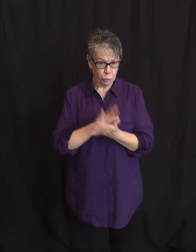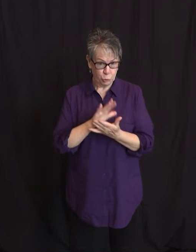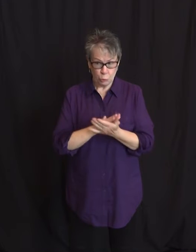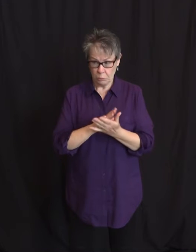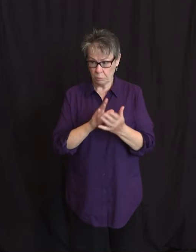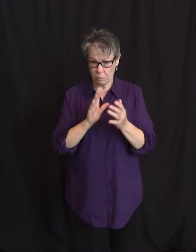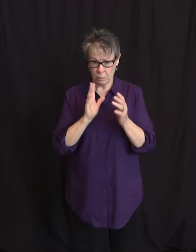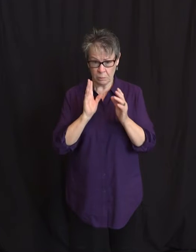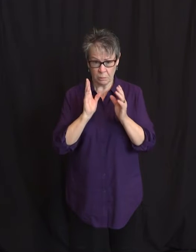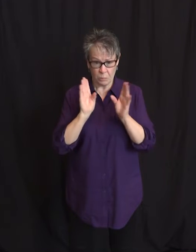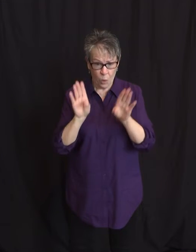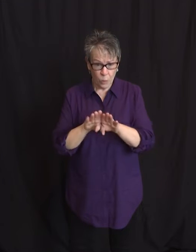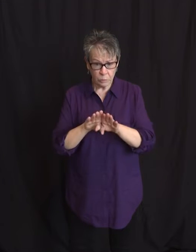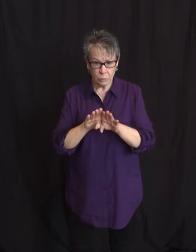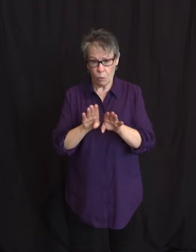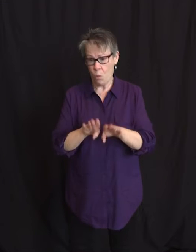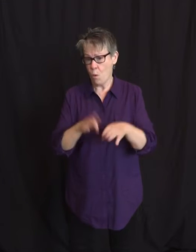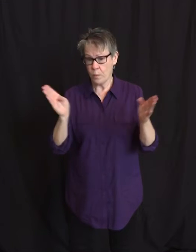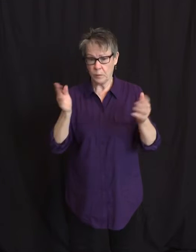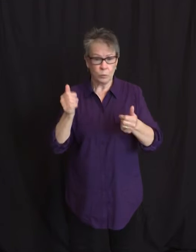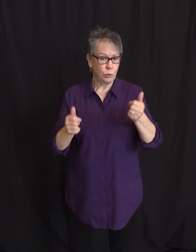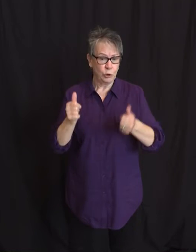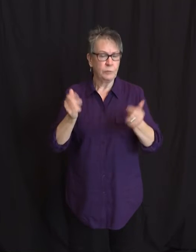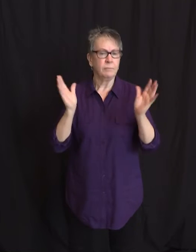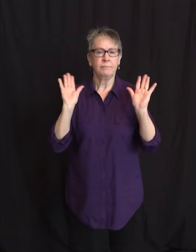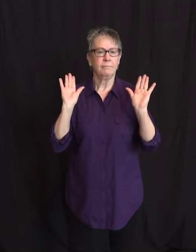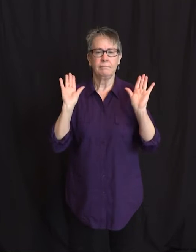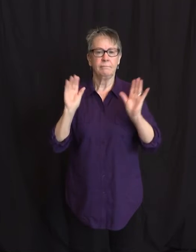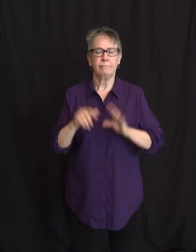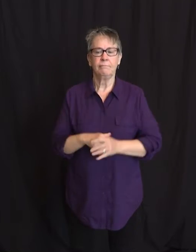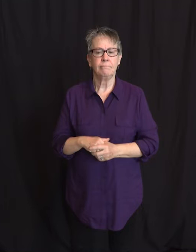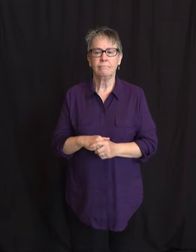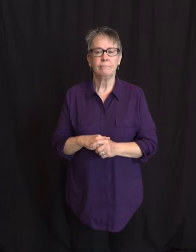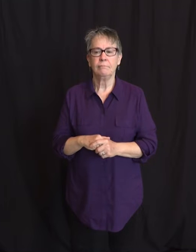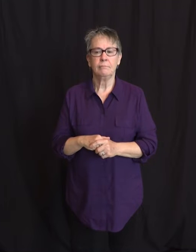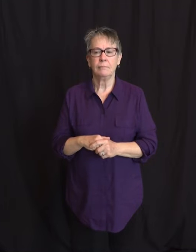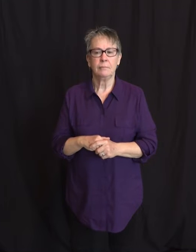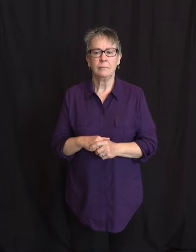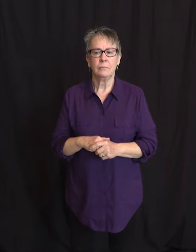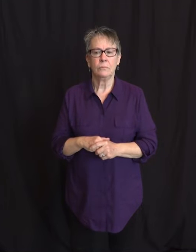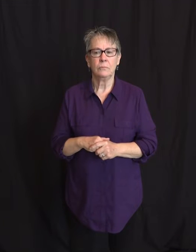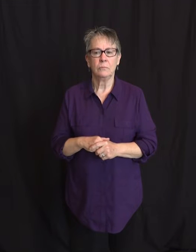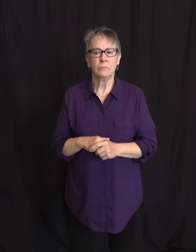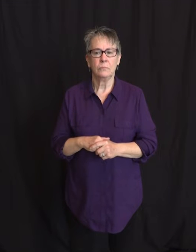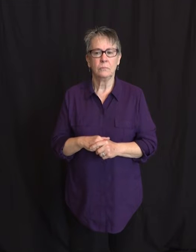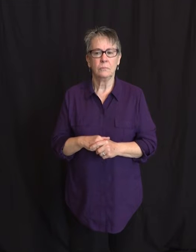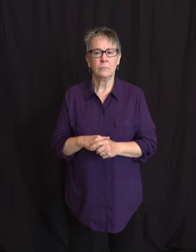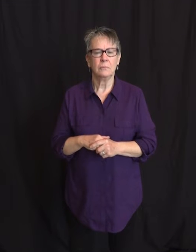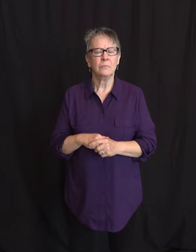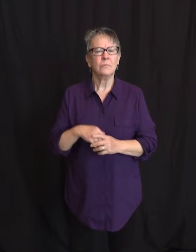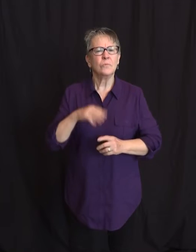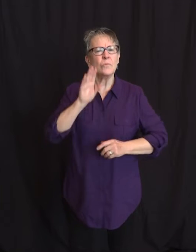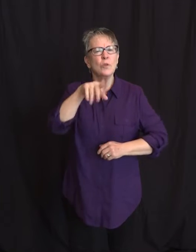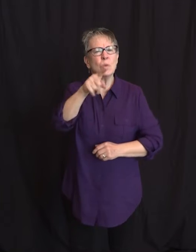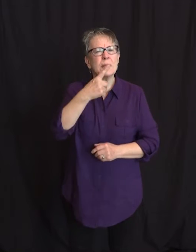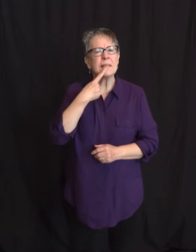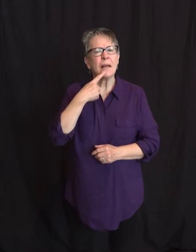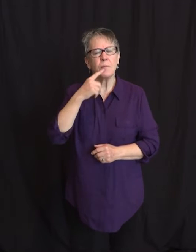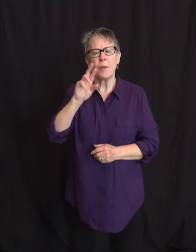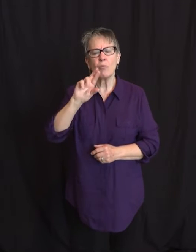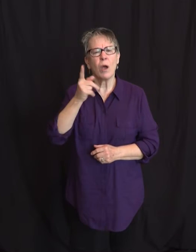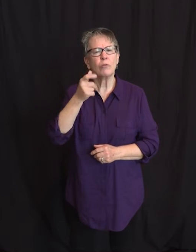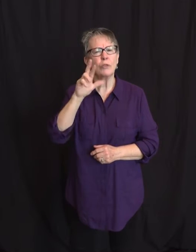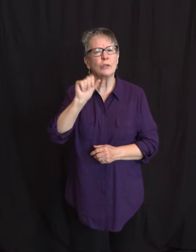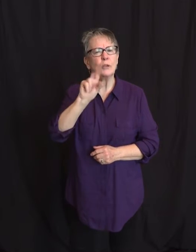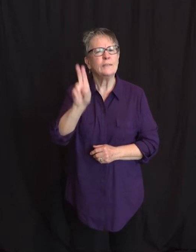heard that the Rutgers spit testing, we were talking about 10,000 maybe in a week or two. How did this change to double the testing capacity